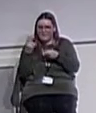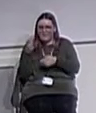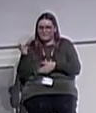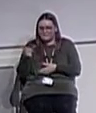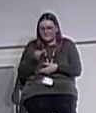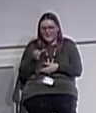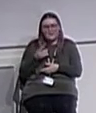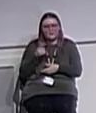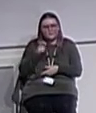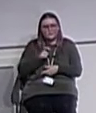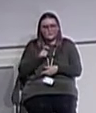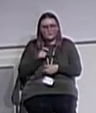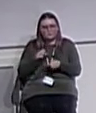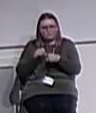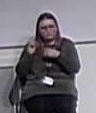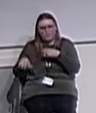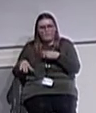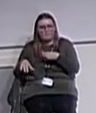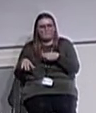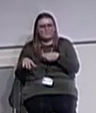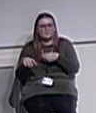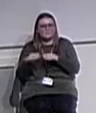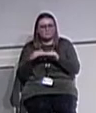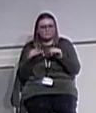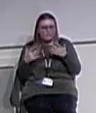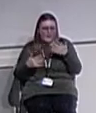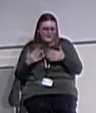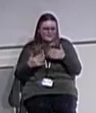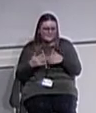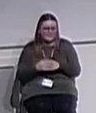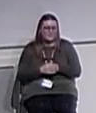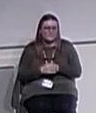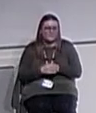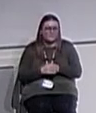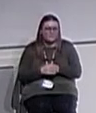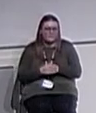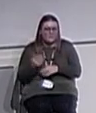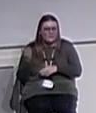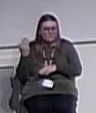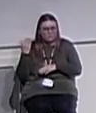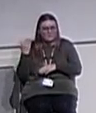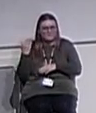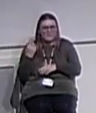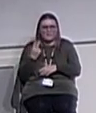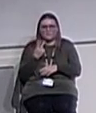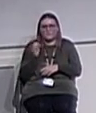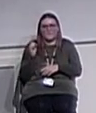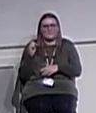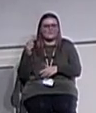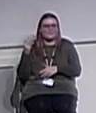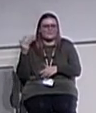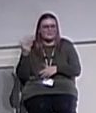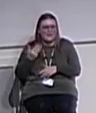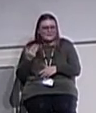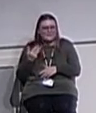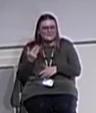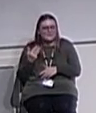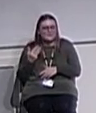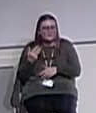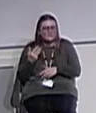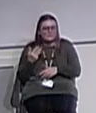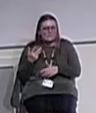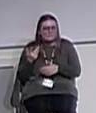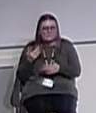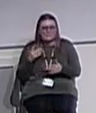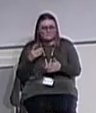offer. In previous years, so pre-2019, we've always been able to take people who've dropped a grade. So we don't know